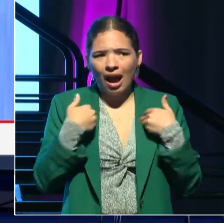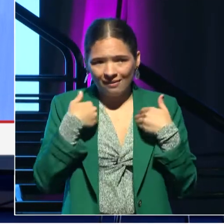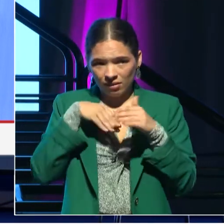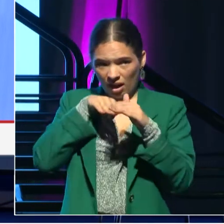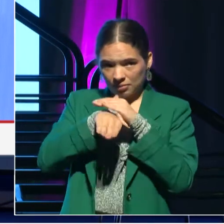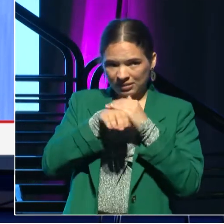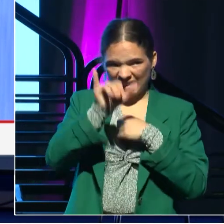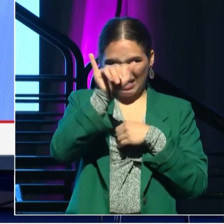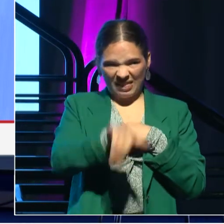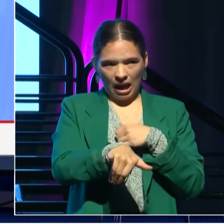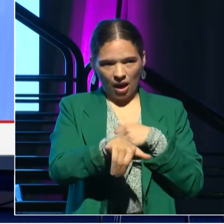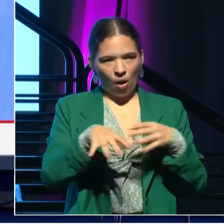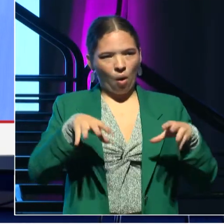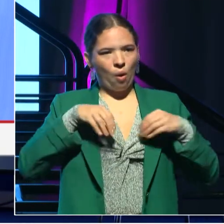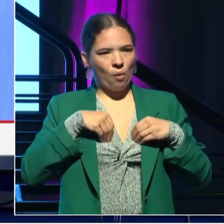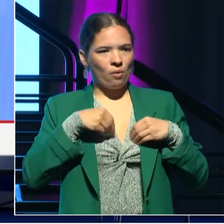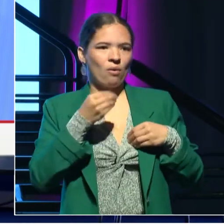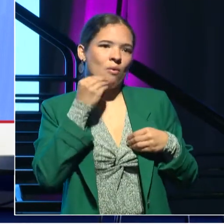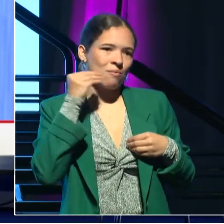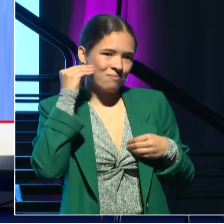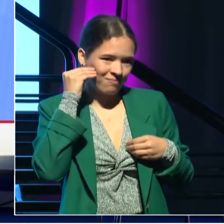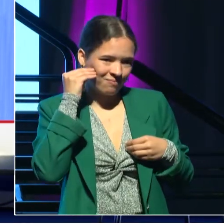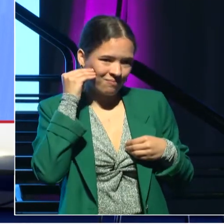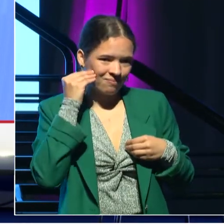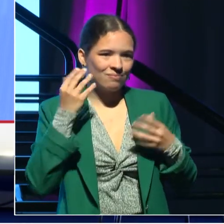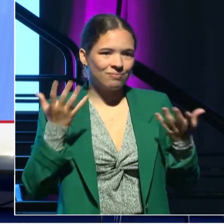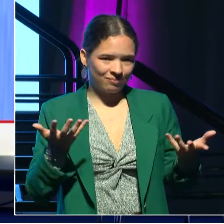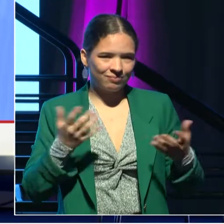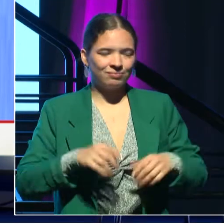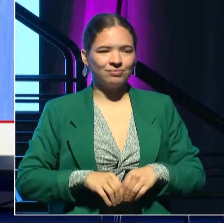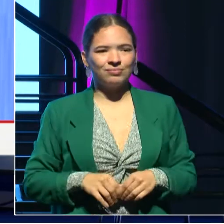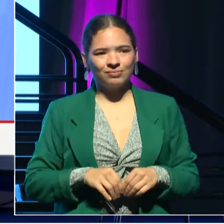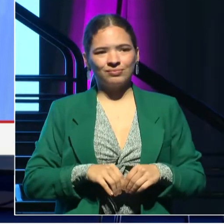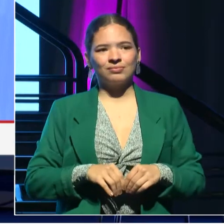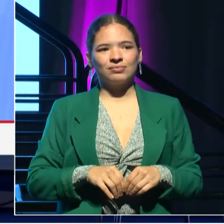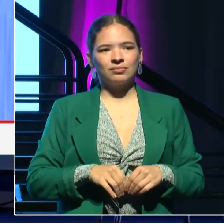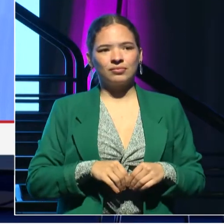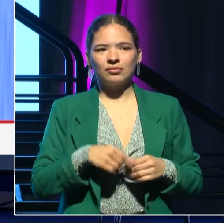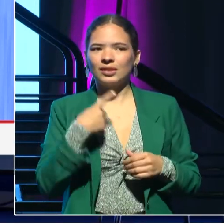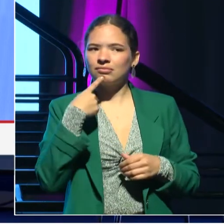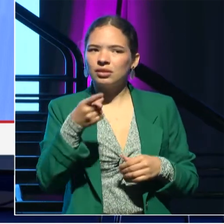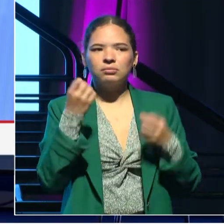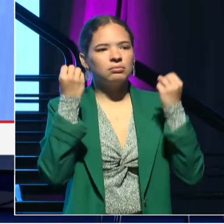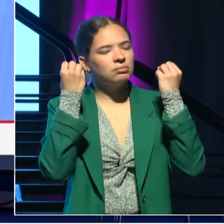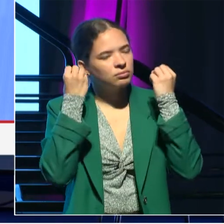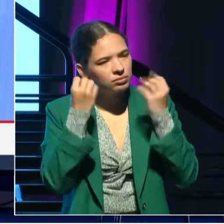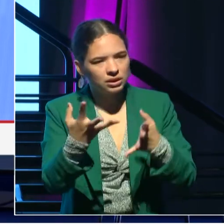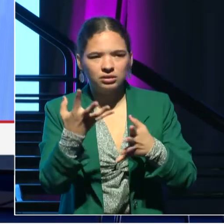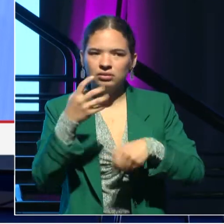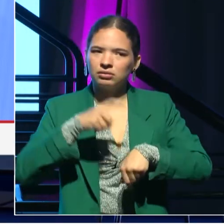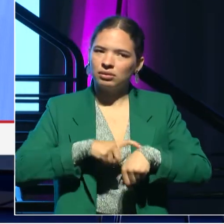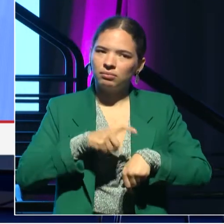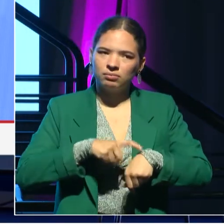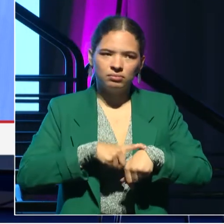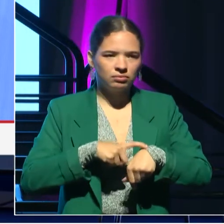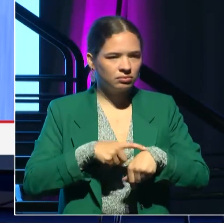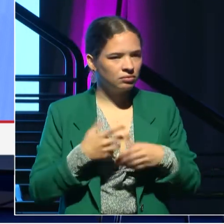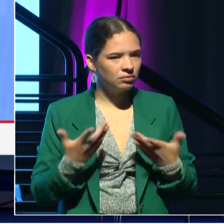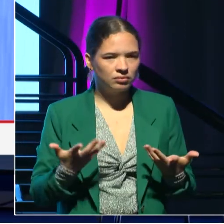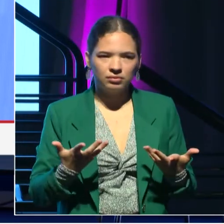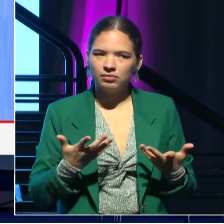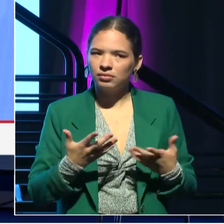heard me talk about in many times that I made a decision in my late 20s, which wasn't that long ago.